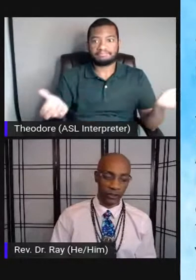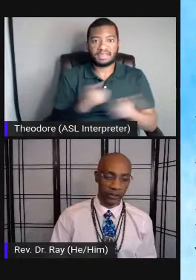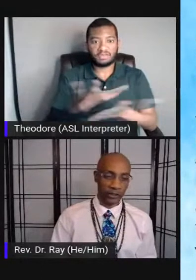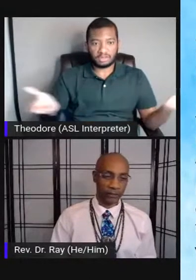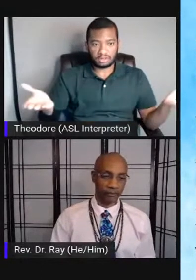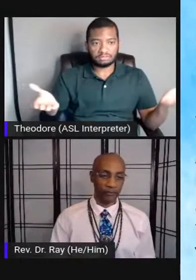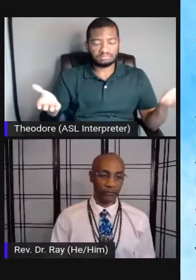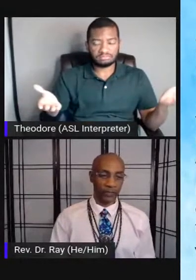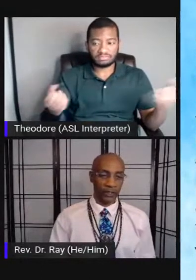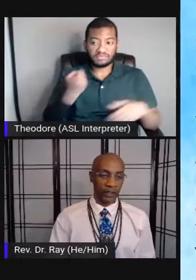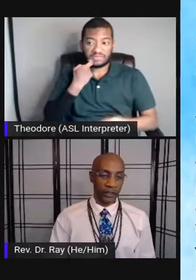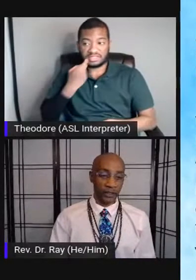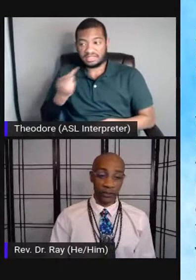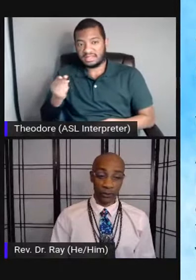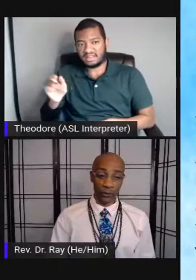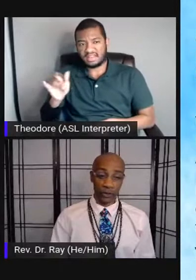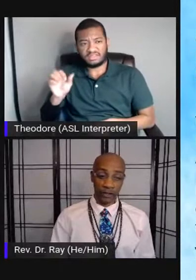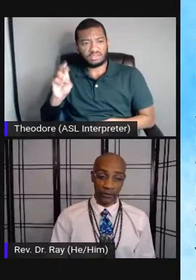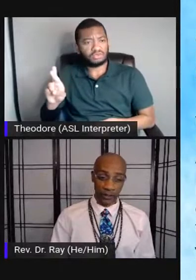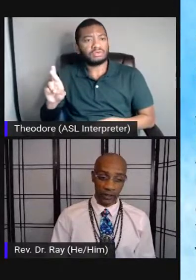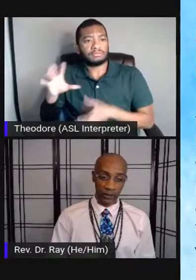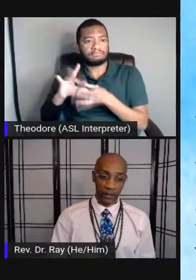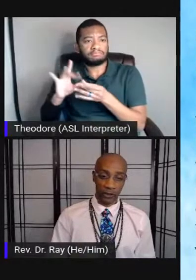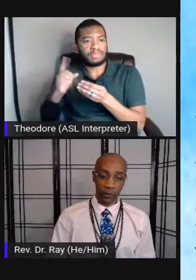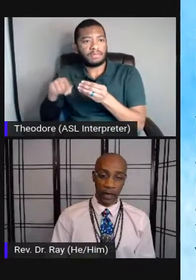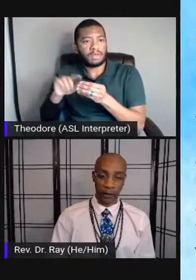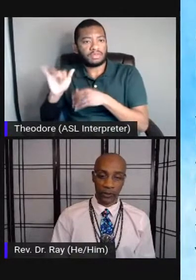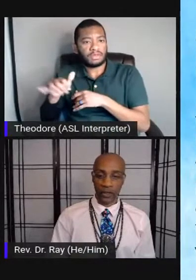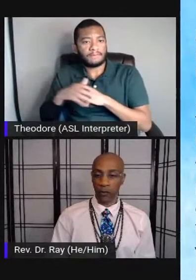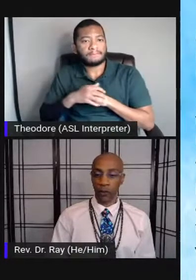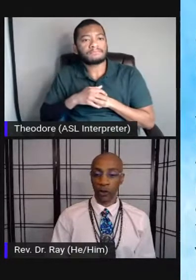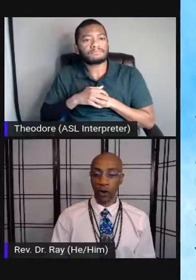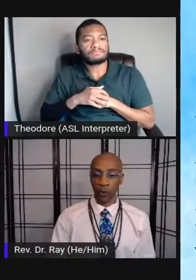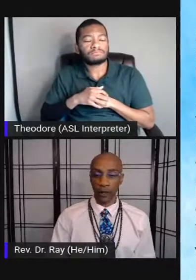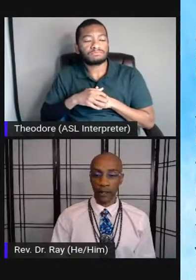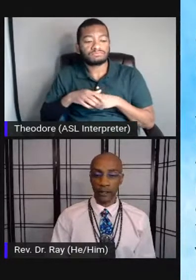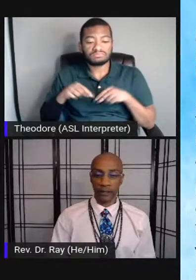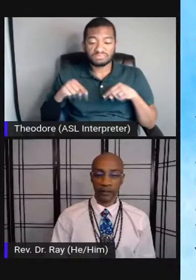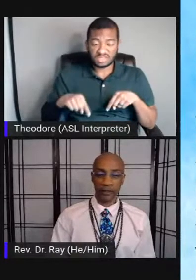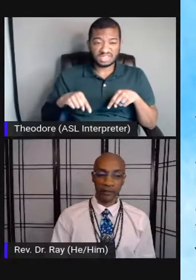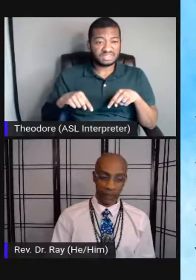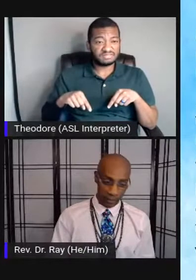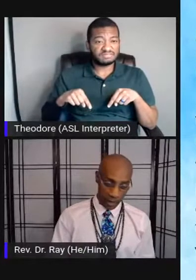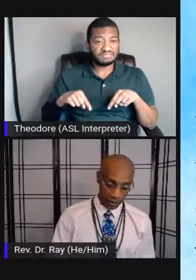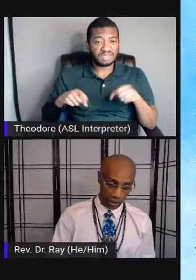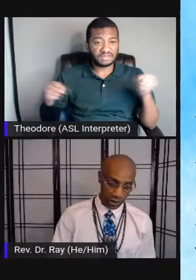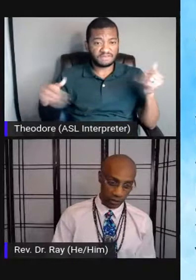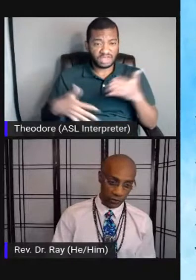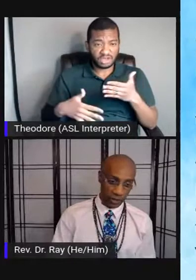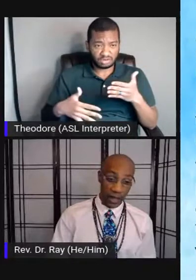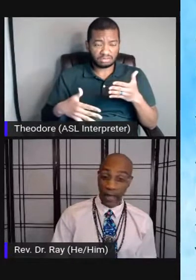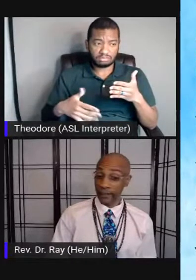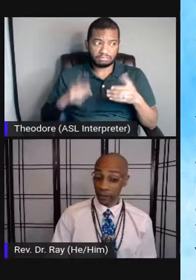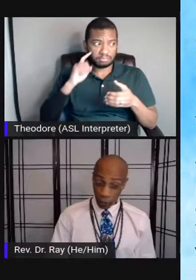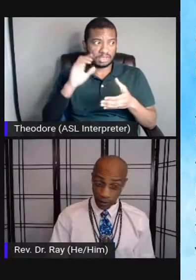is all there is. It is through this fear in two powers that we will always victimize